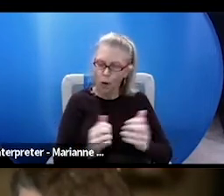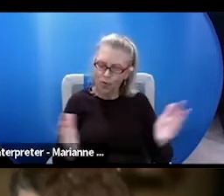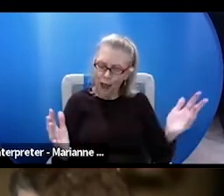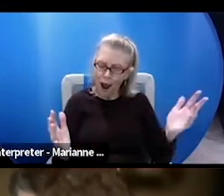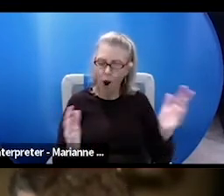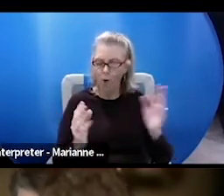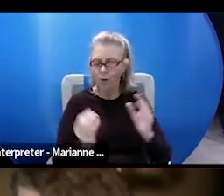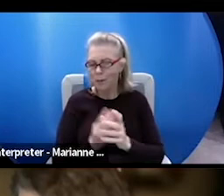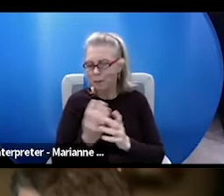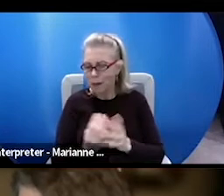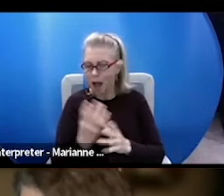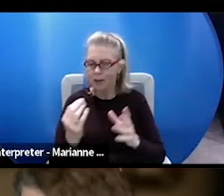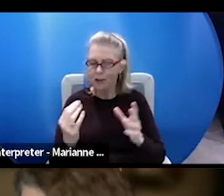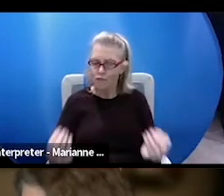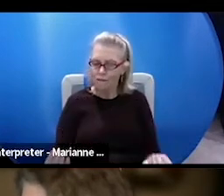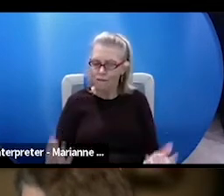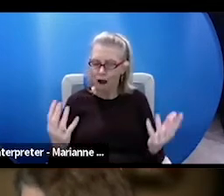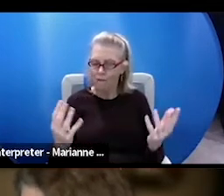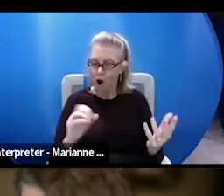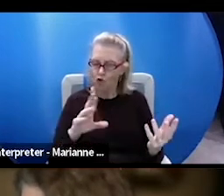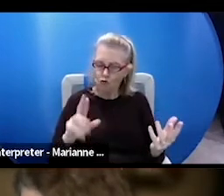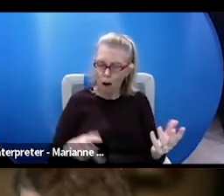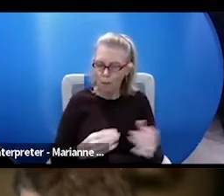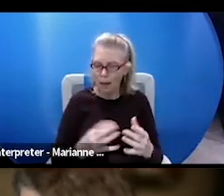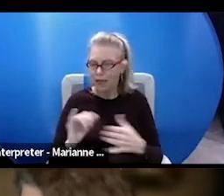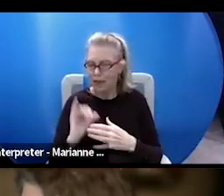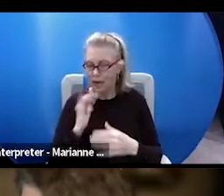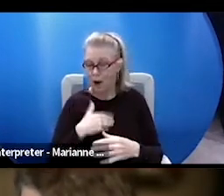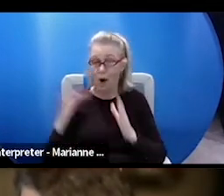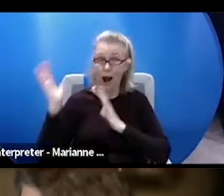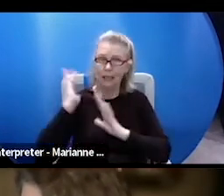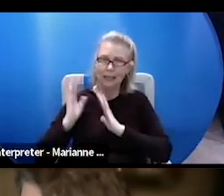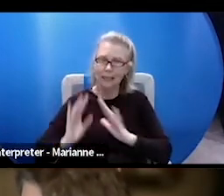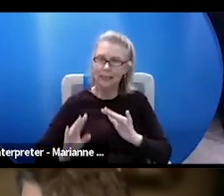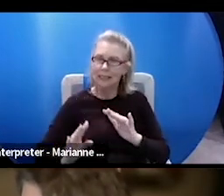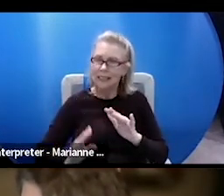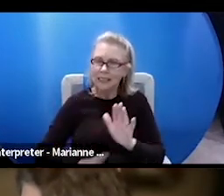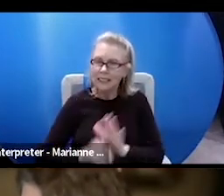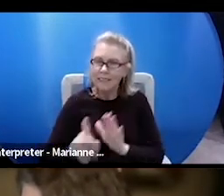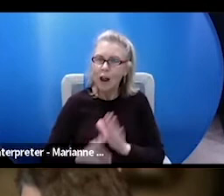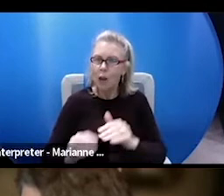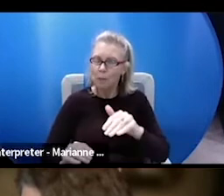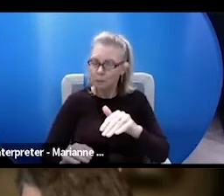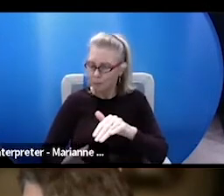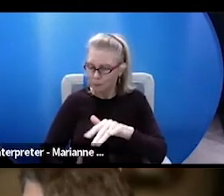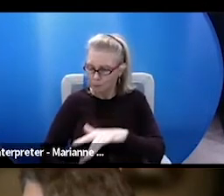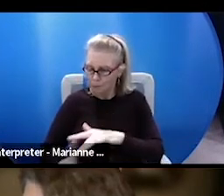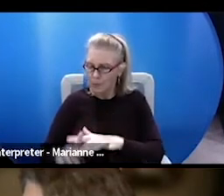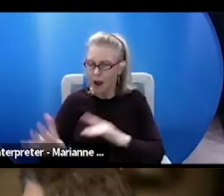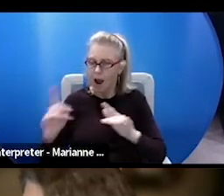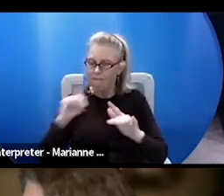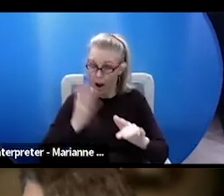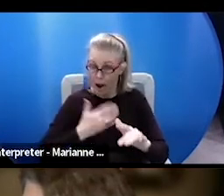and preservation of the crops and plants that our ancestors developed, cultivated, and propagated for our survival,